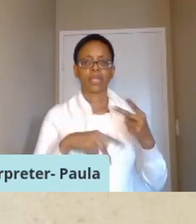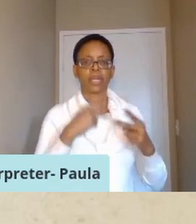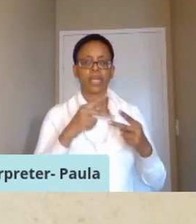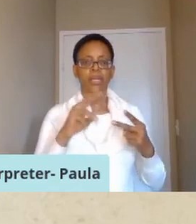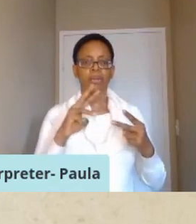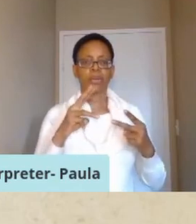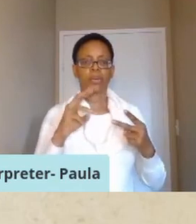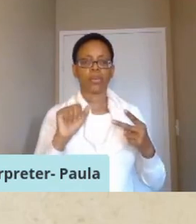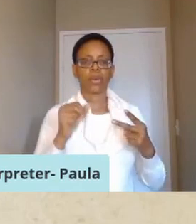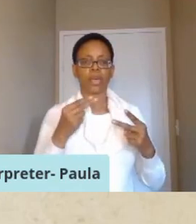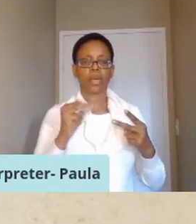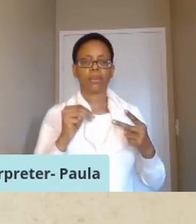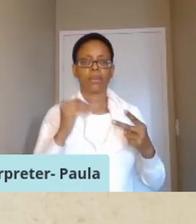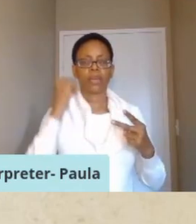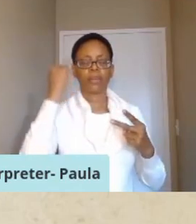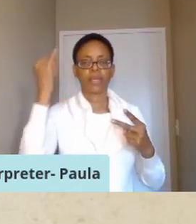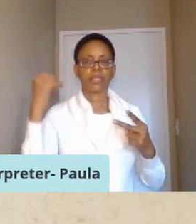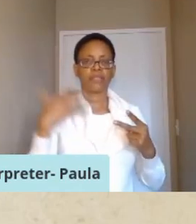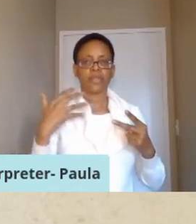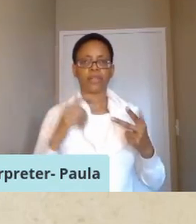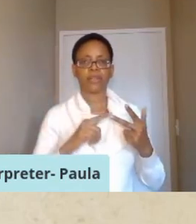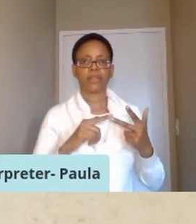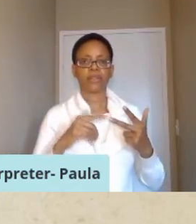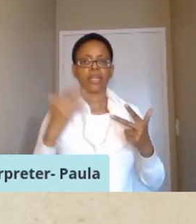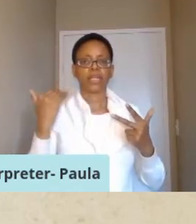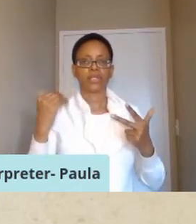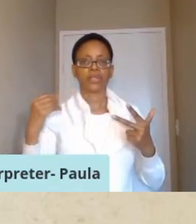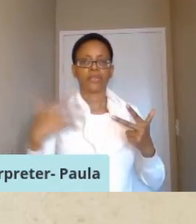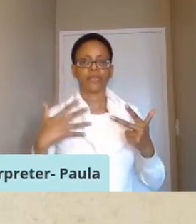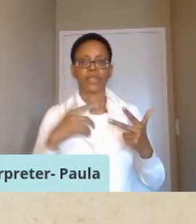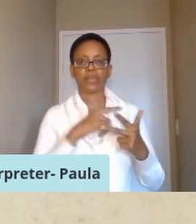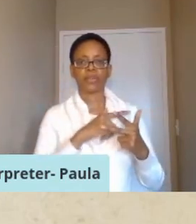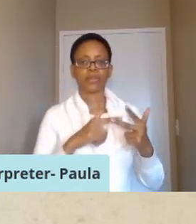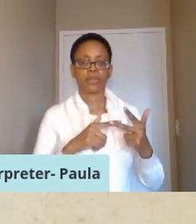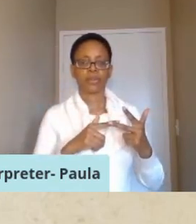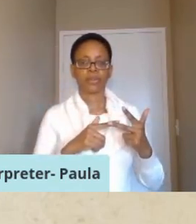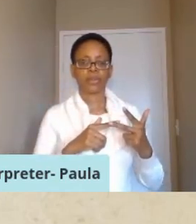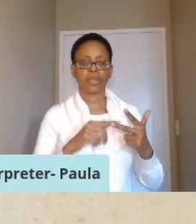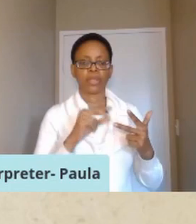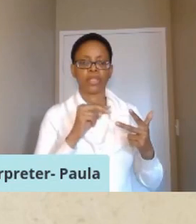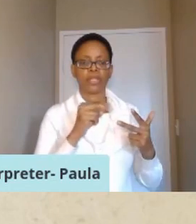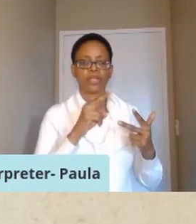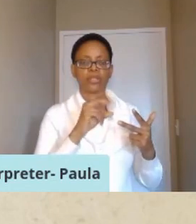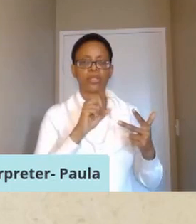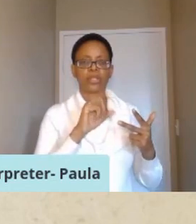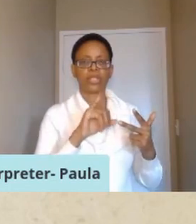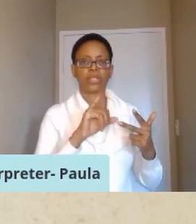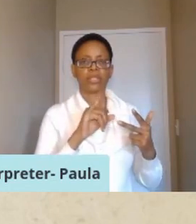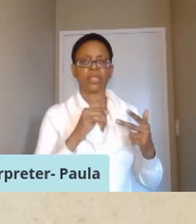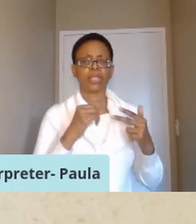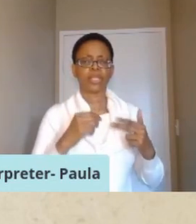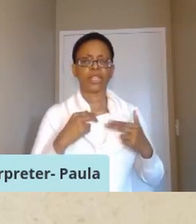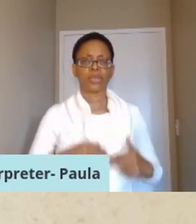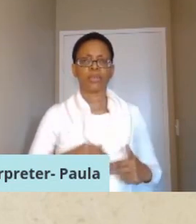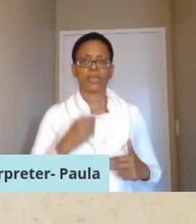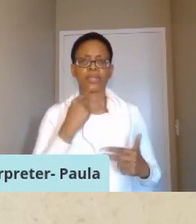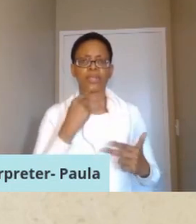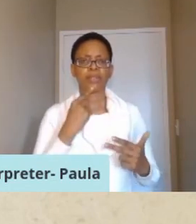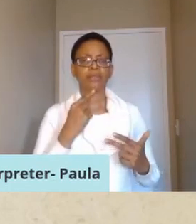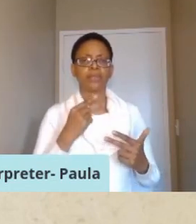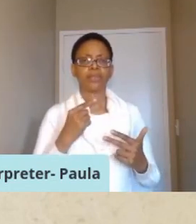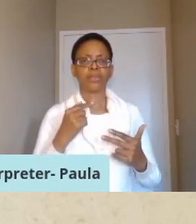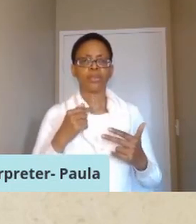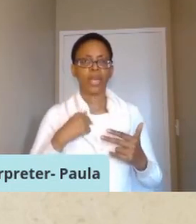imaginary fear. And lastly, external fear. For Nursi, humans were created with the capacity of imagination